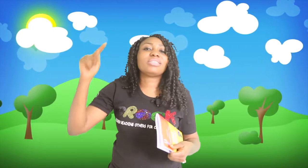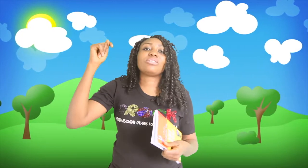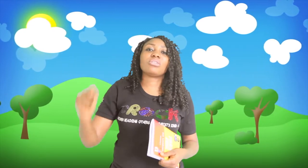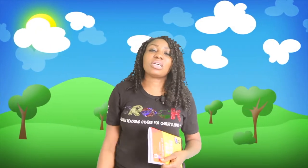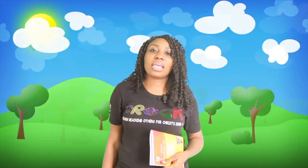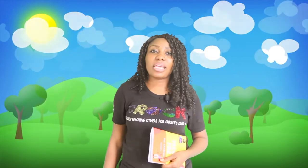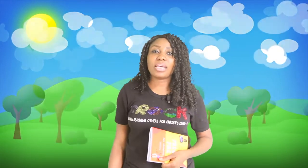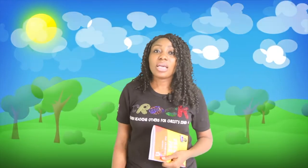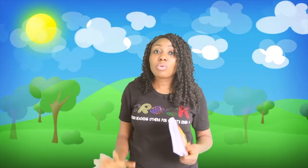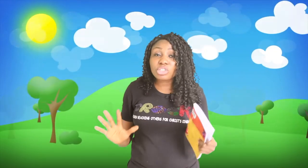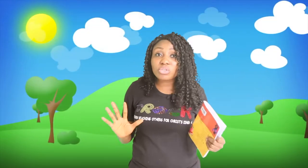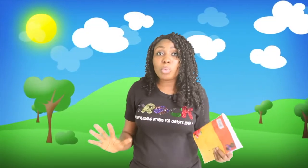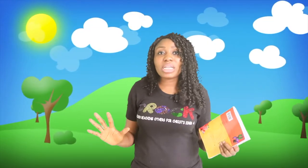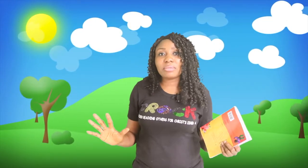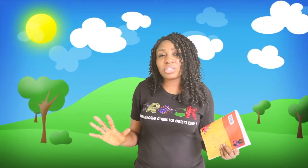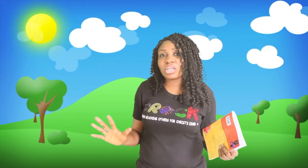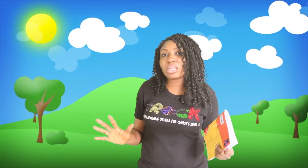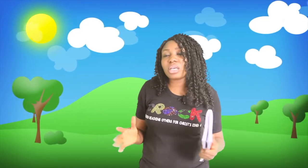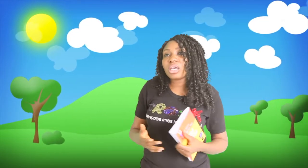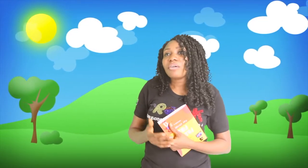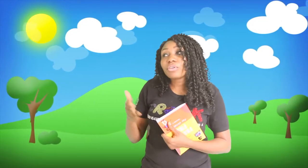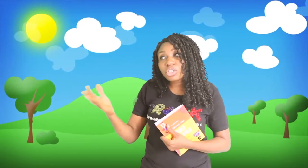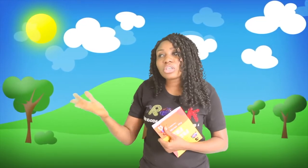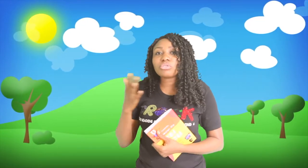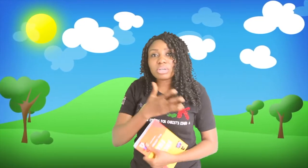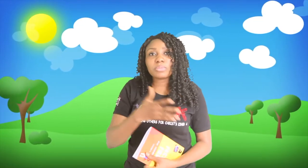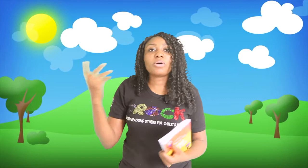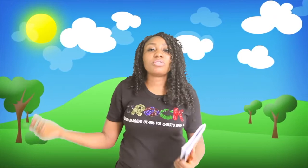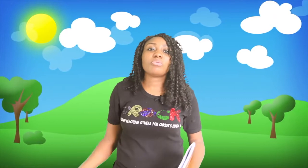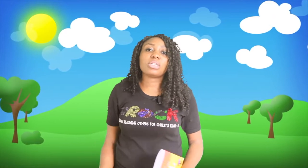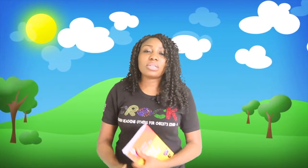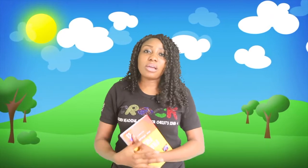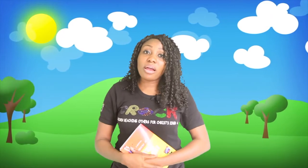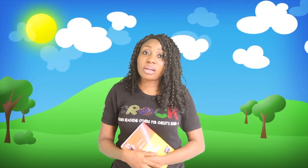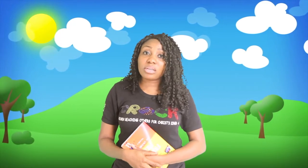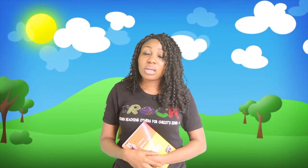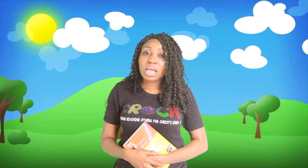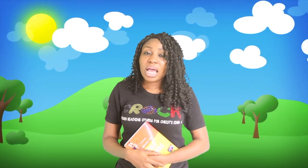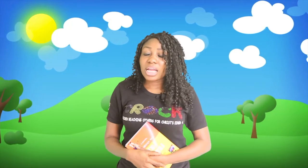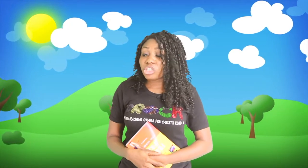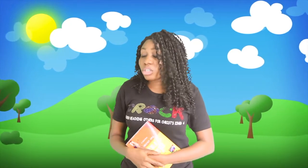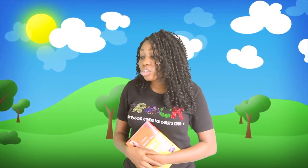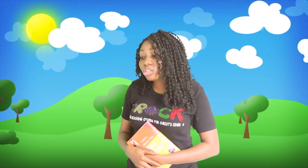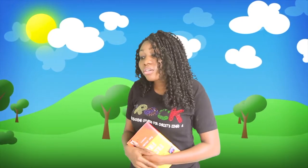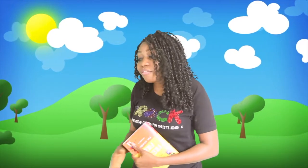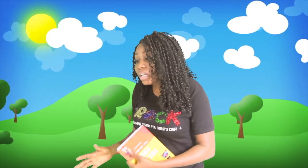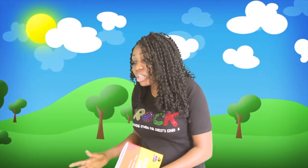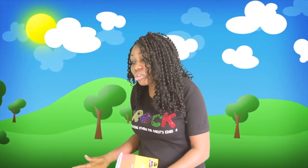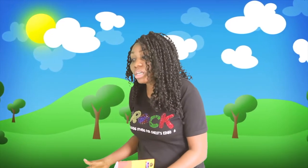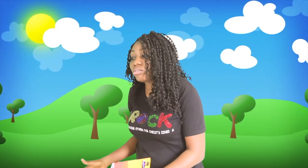can raise his daughter again. He was just waiting patiently for Jesus to respond to what they heard. And Jesus